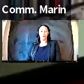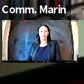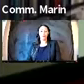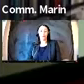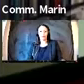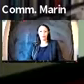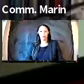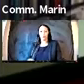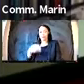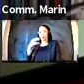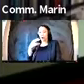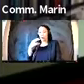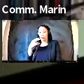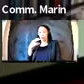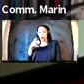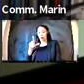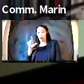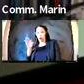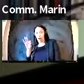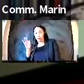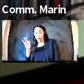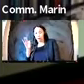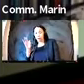Ronald Longhofer.